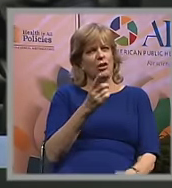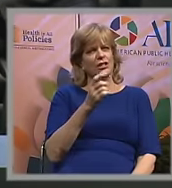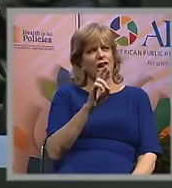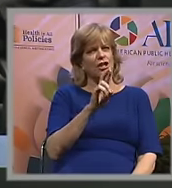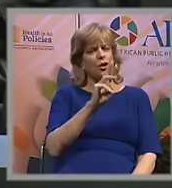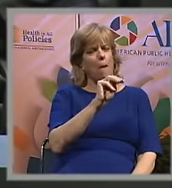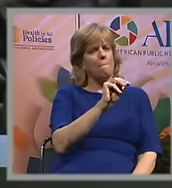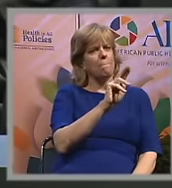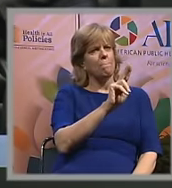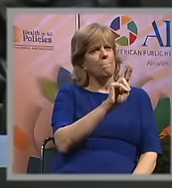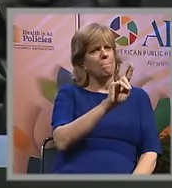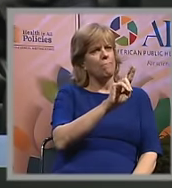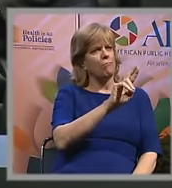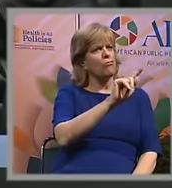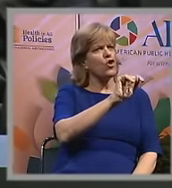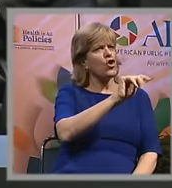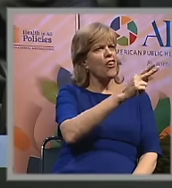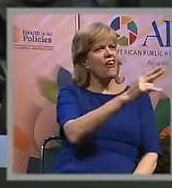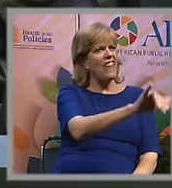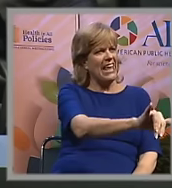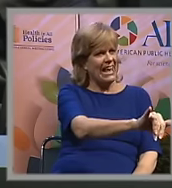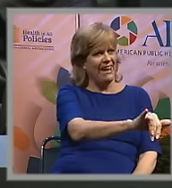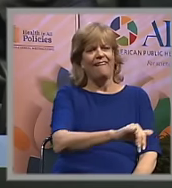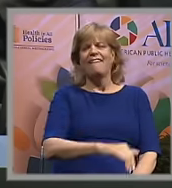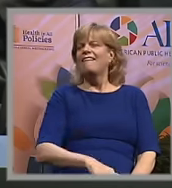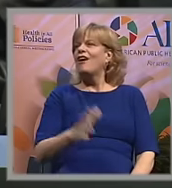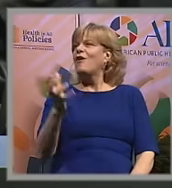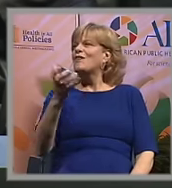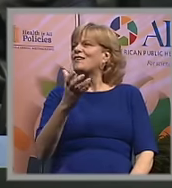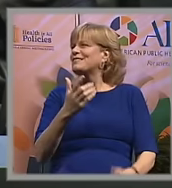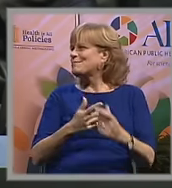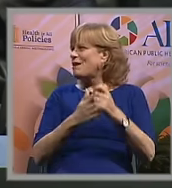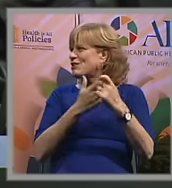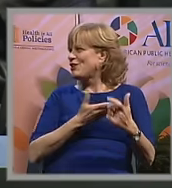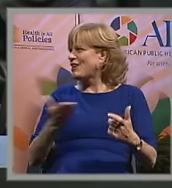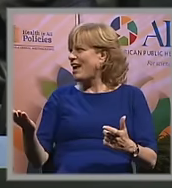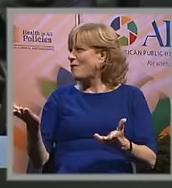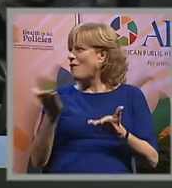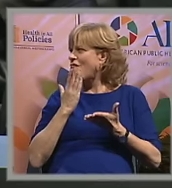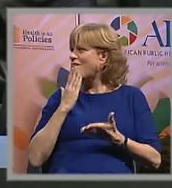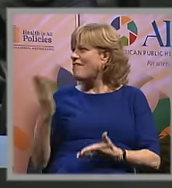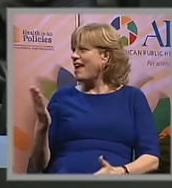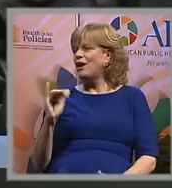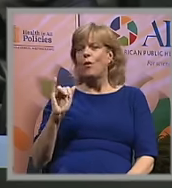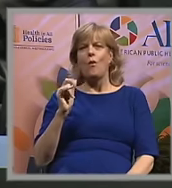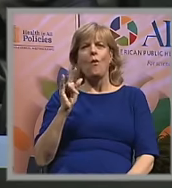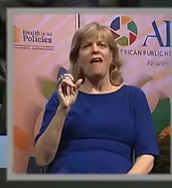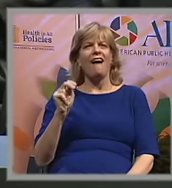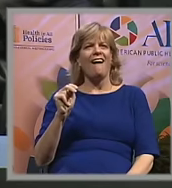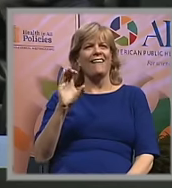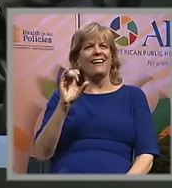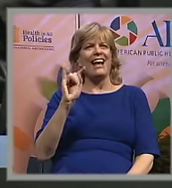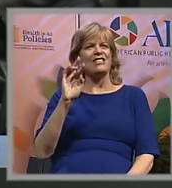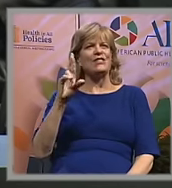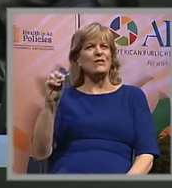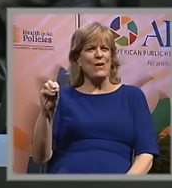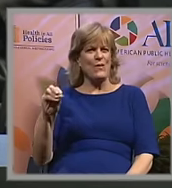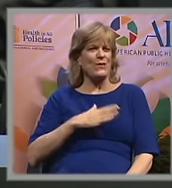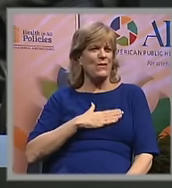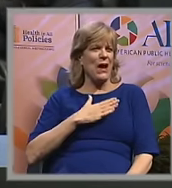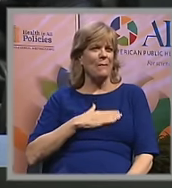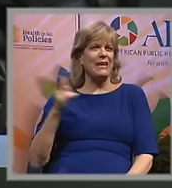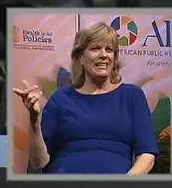Well, thank you, Dr. Benjamin. And I also want to thank our special guest here today, Dr. Julian Castro. We're so happy that you're here with us